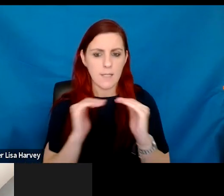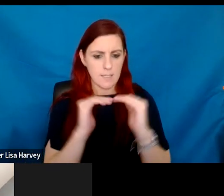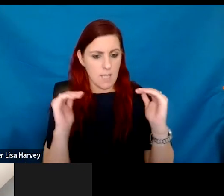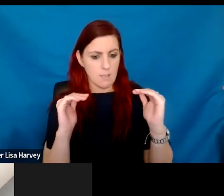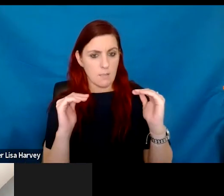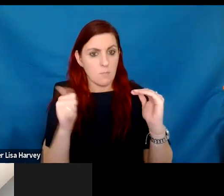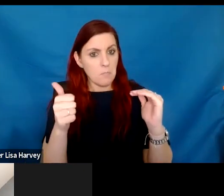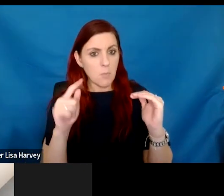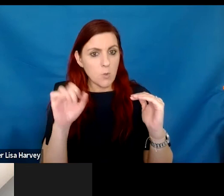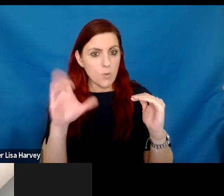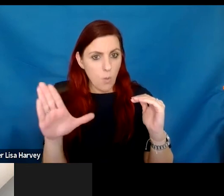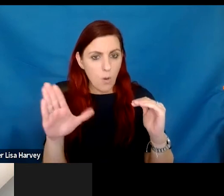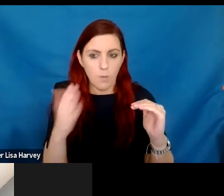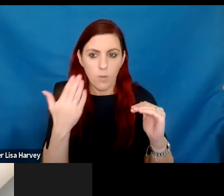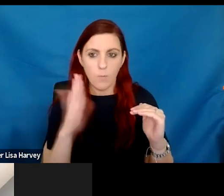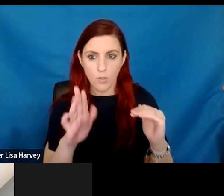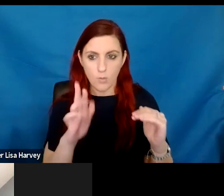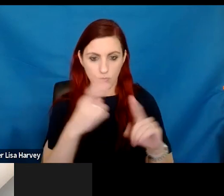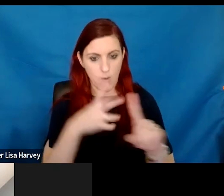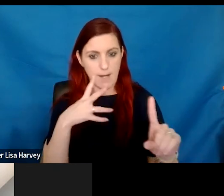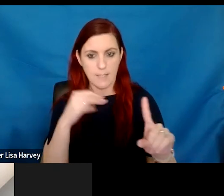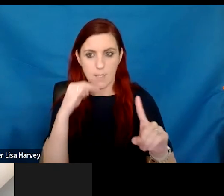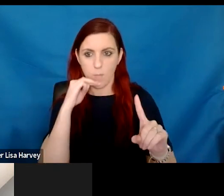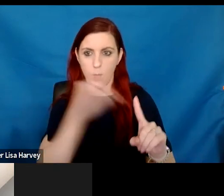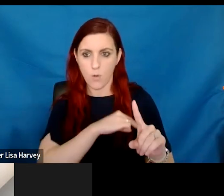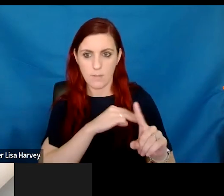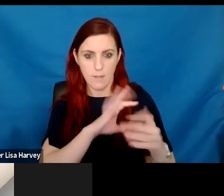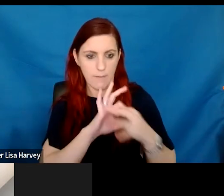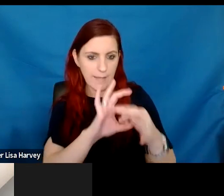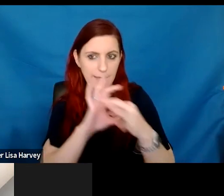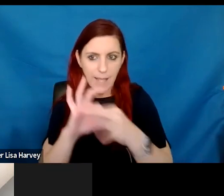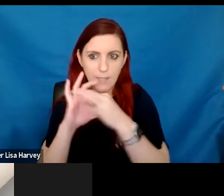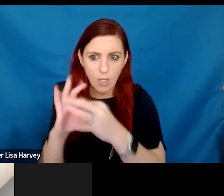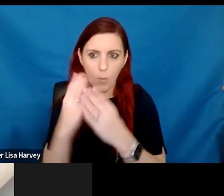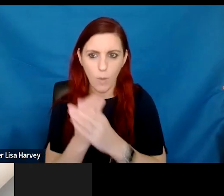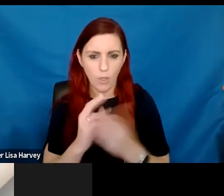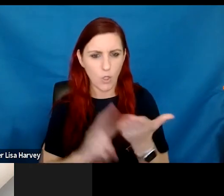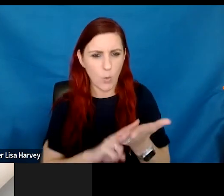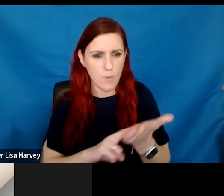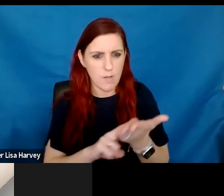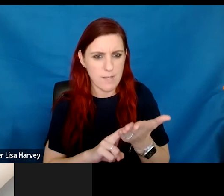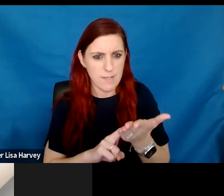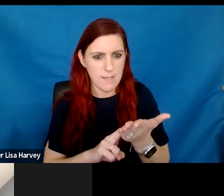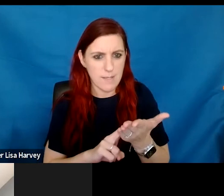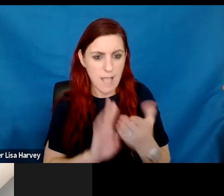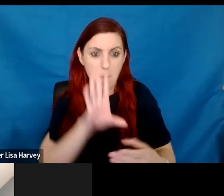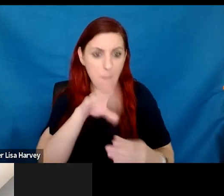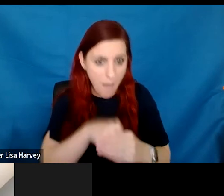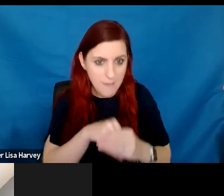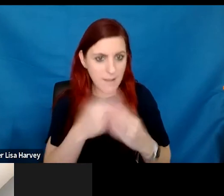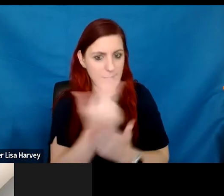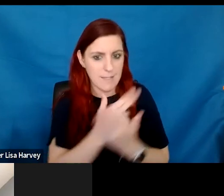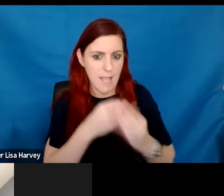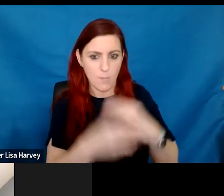tool, however, we must also recognise the importance of engaging with users as part of the design process.